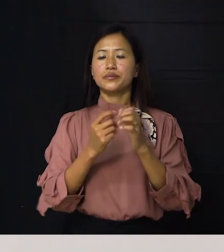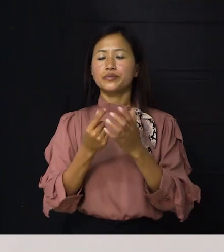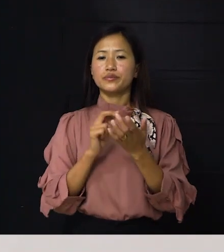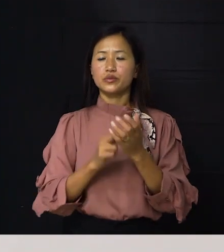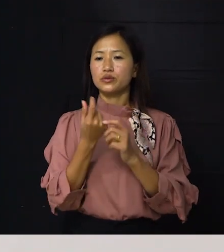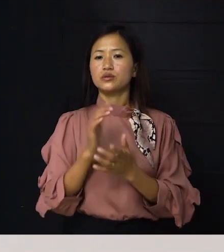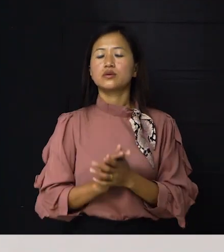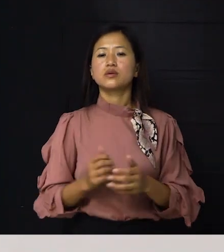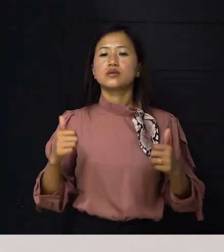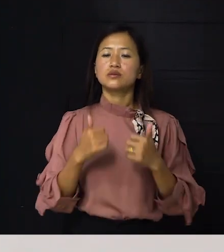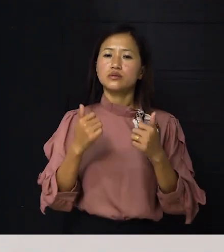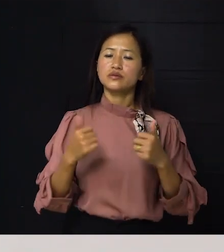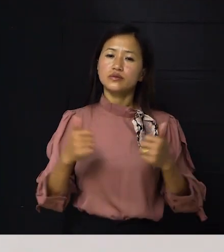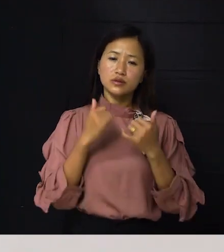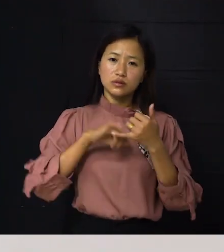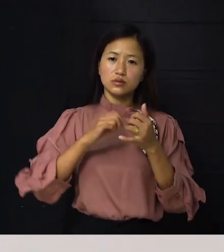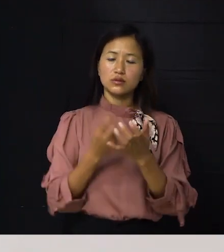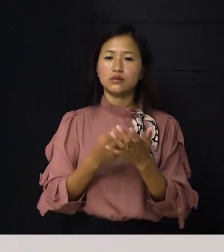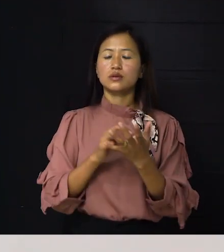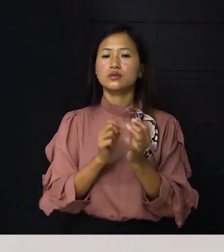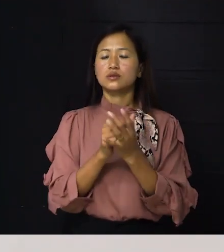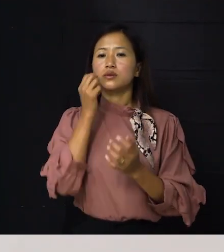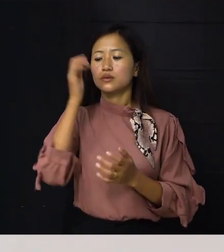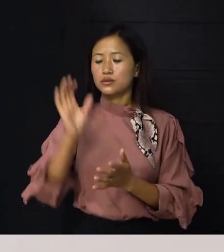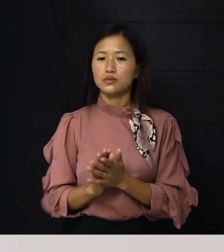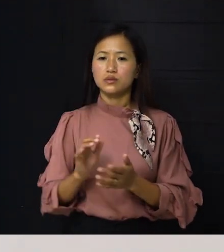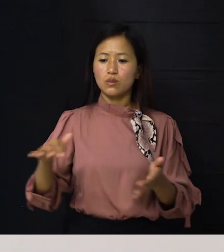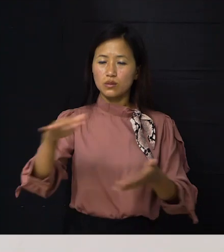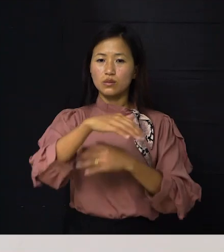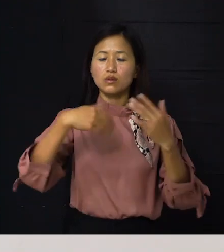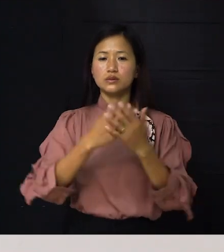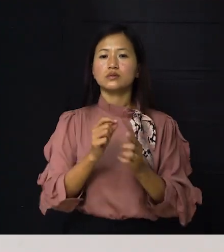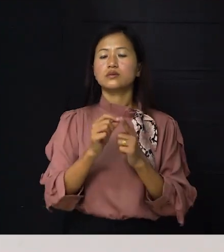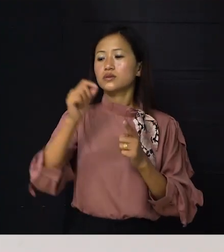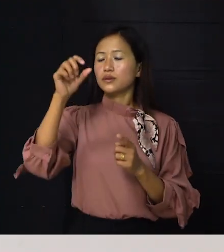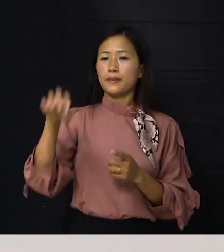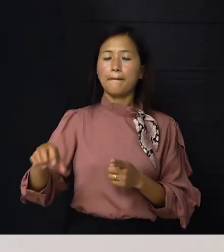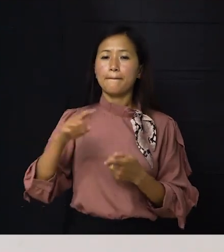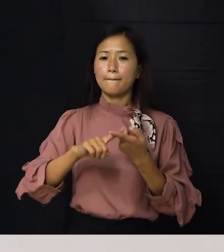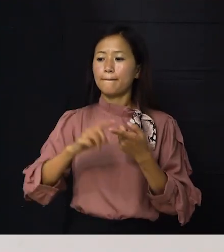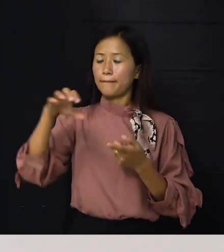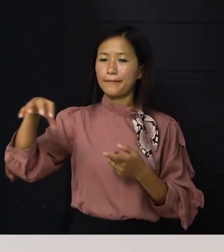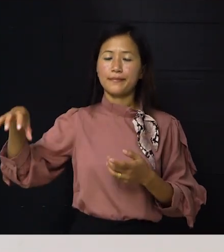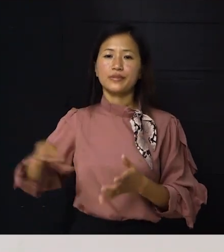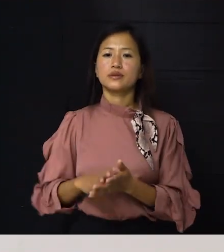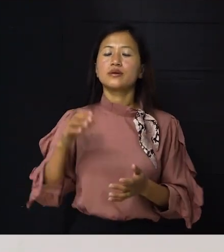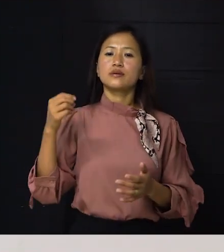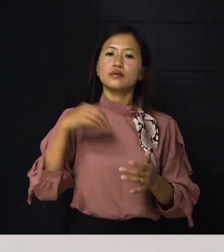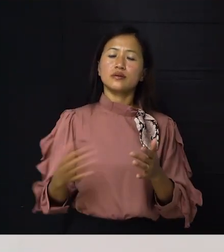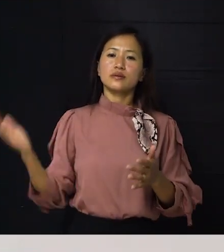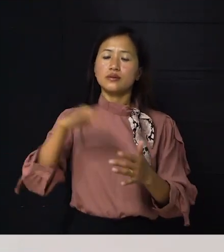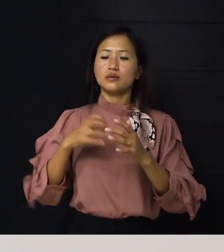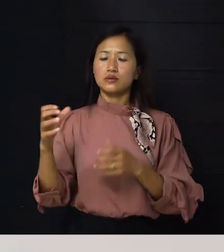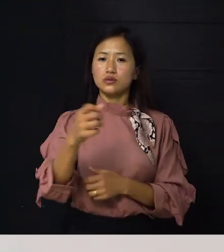Humayun defeated Sher Shah Suri, all the Suri Empire was came under the control of the Mughal